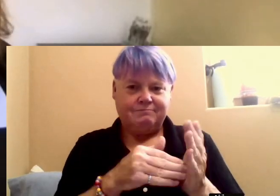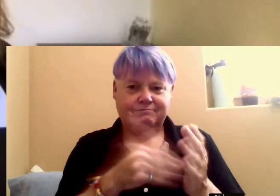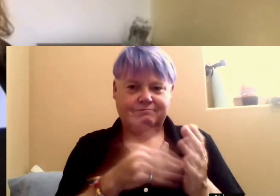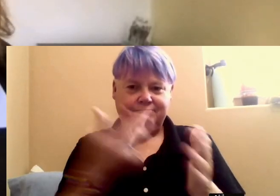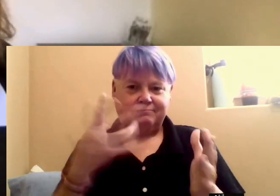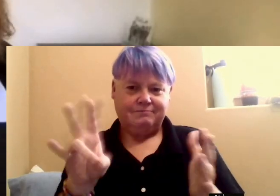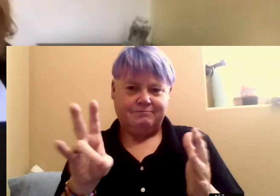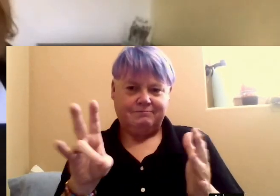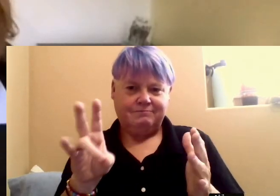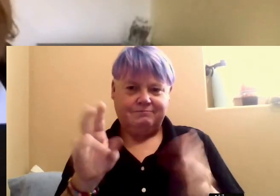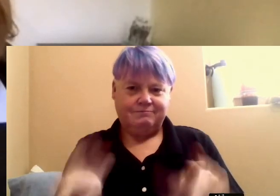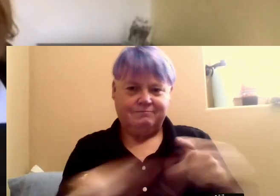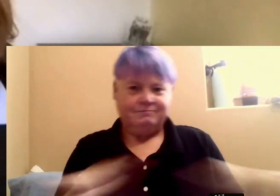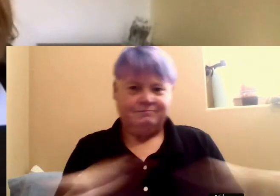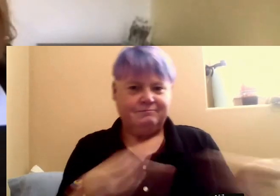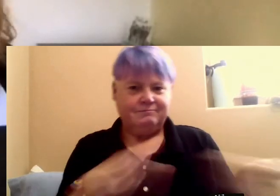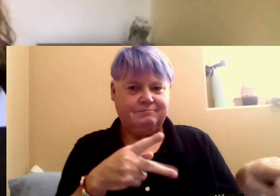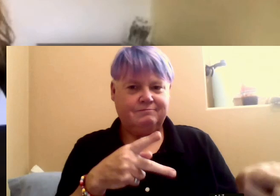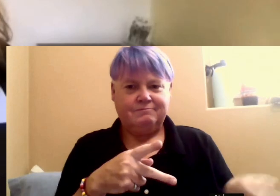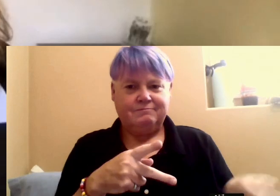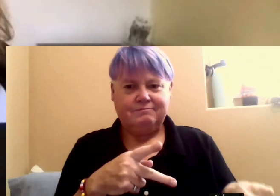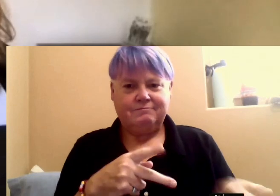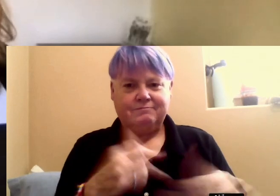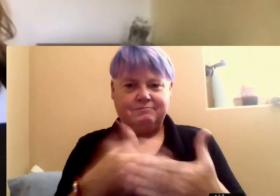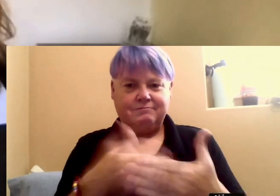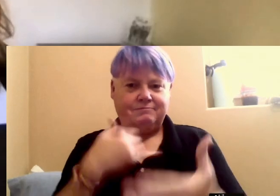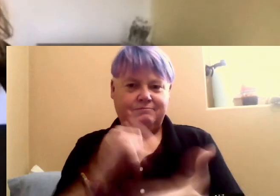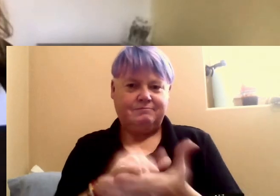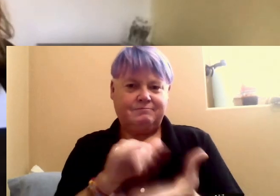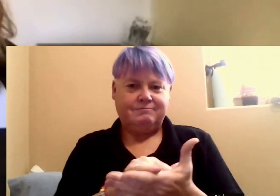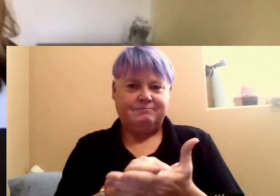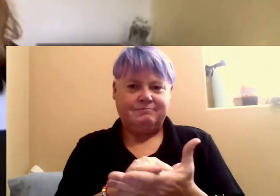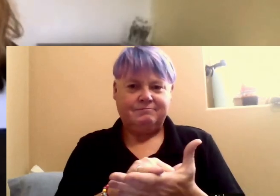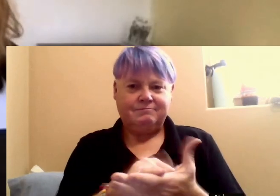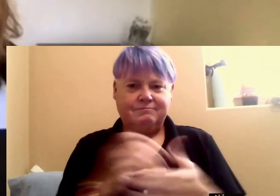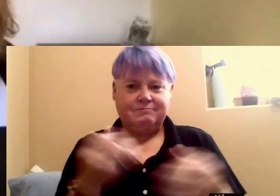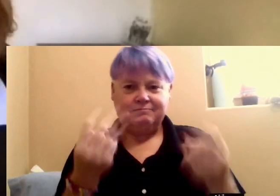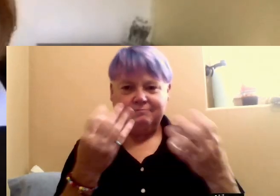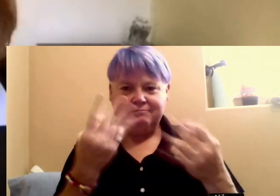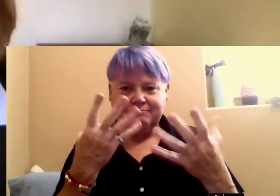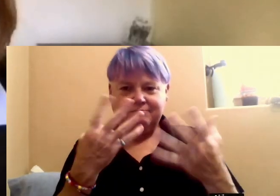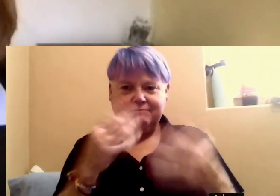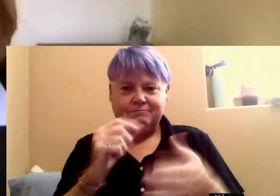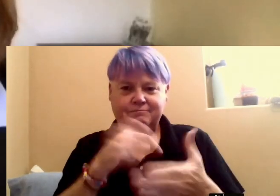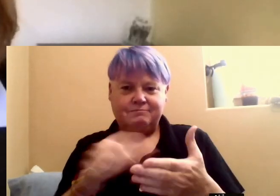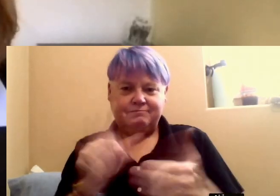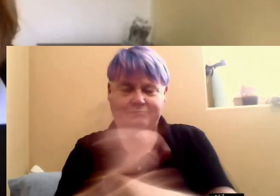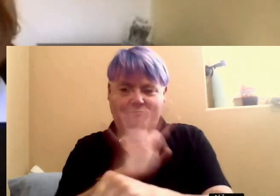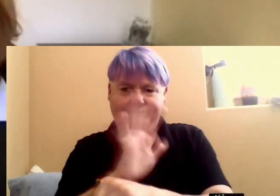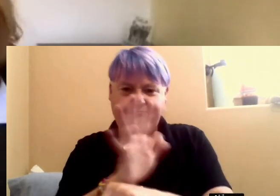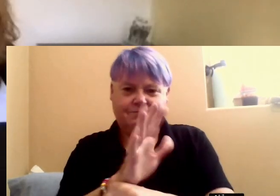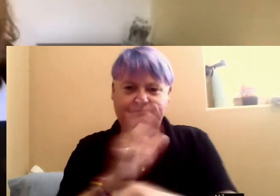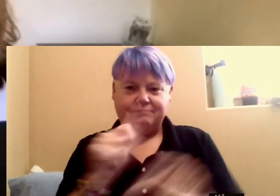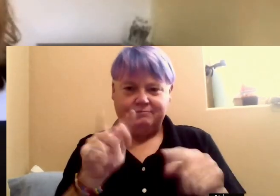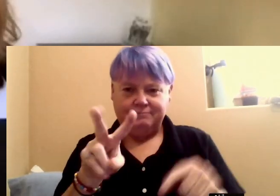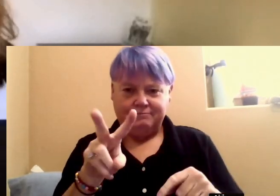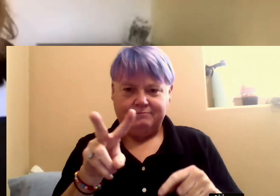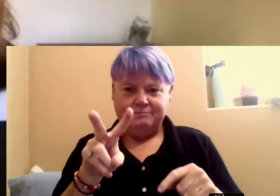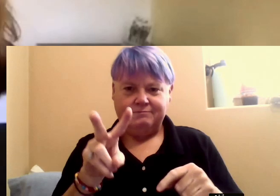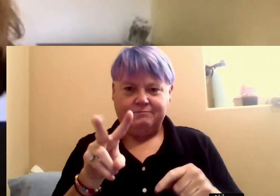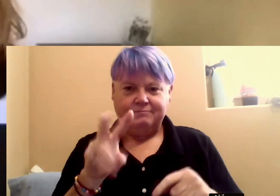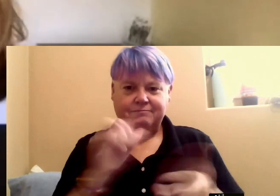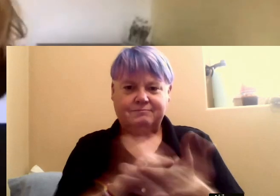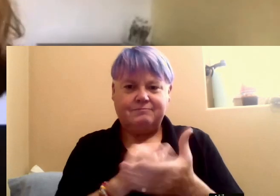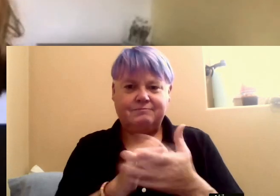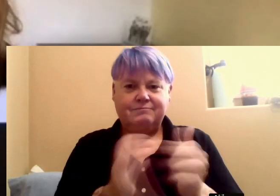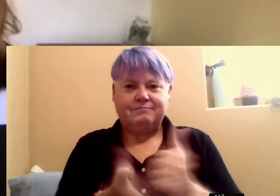2017, The Party. And prior to that, I had been doing a lot of screenwriting work, and that has helped